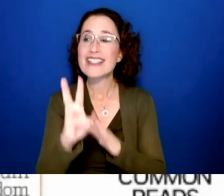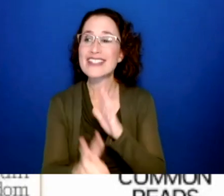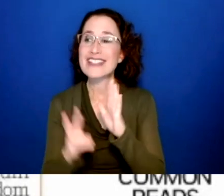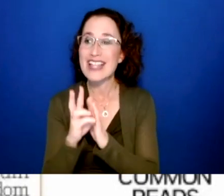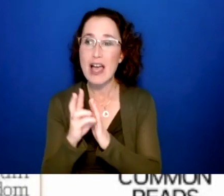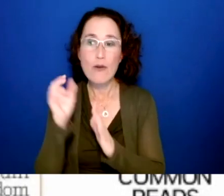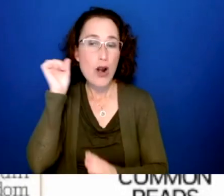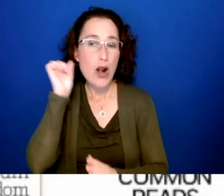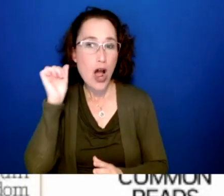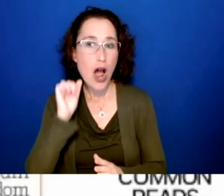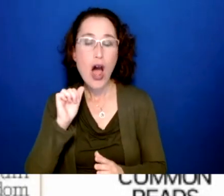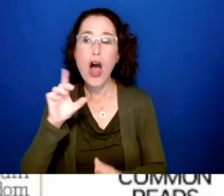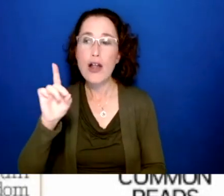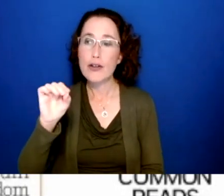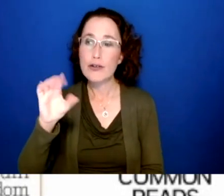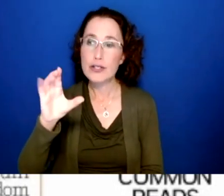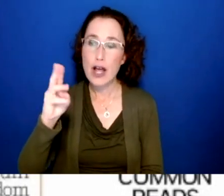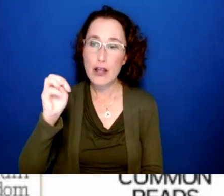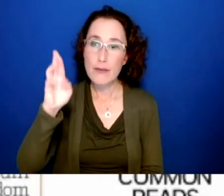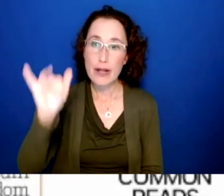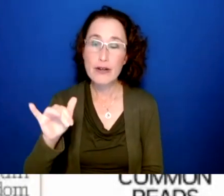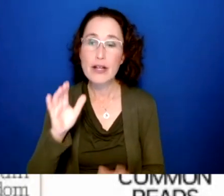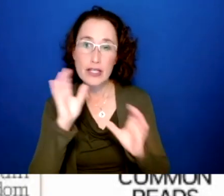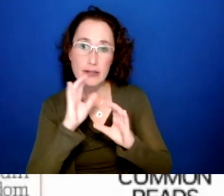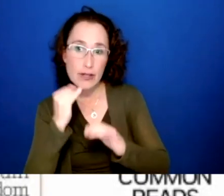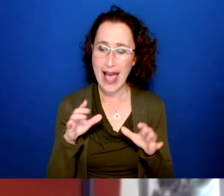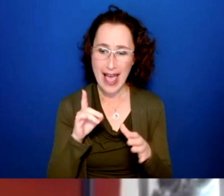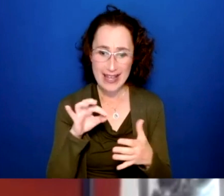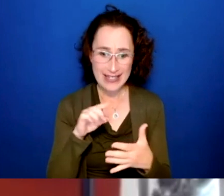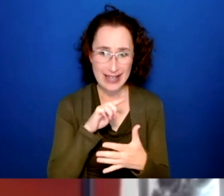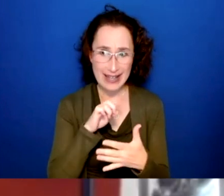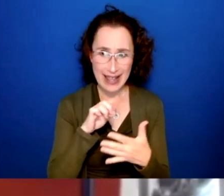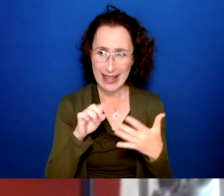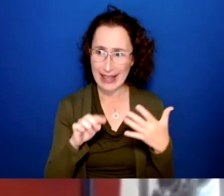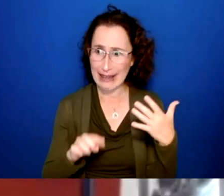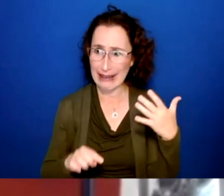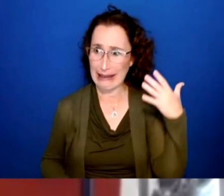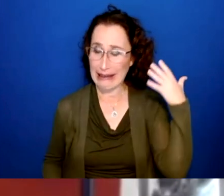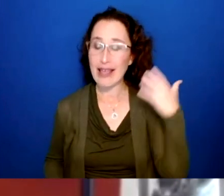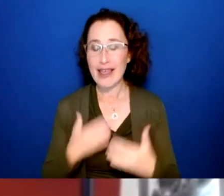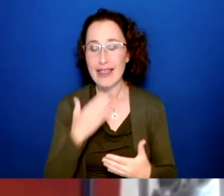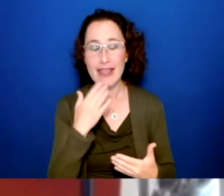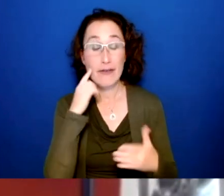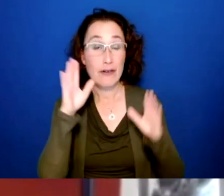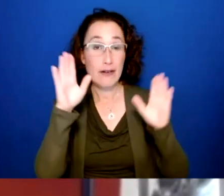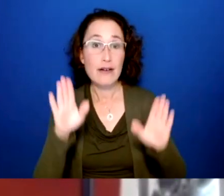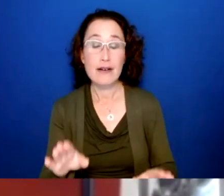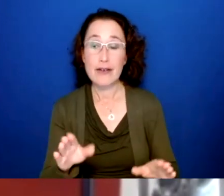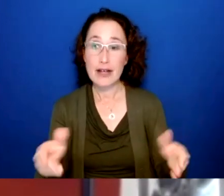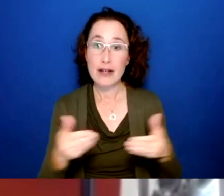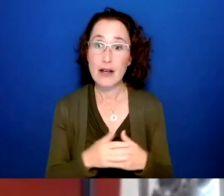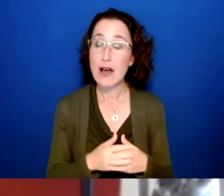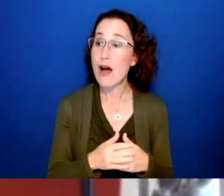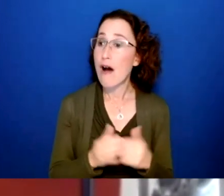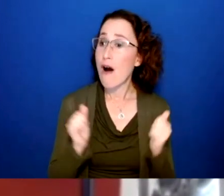documentary exploring the history of the idea and the word genius. Thank you for this fantastic intro. Also, this is incredible to be amongst all